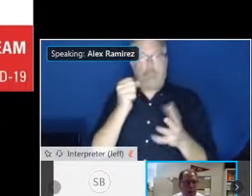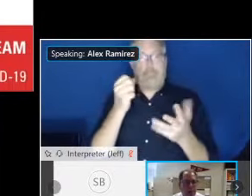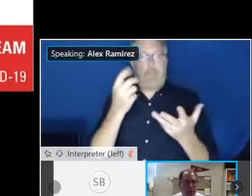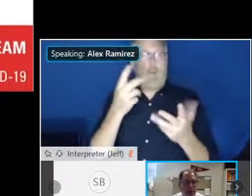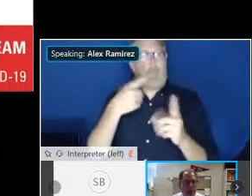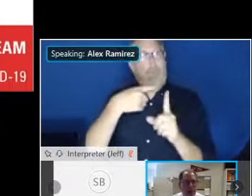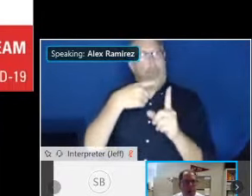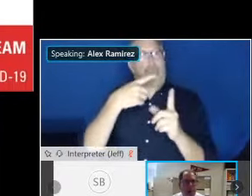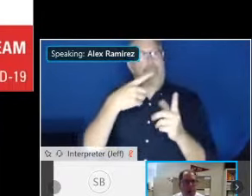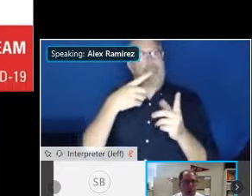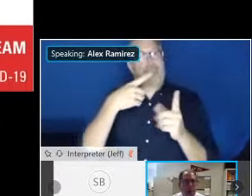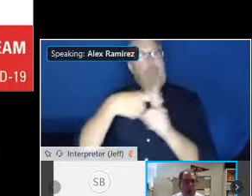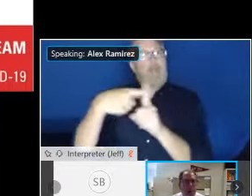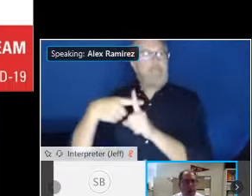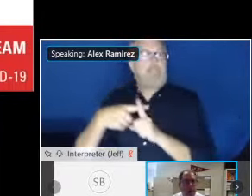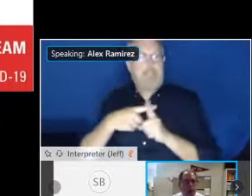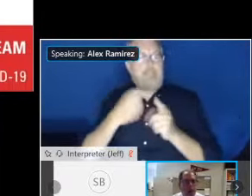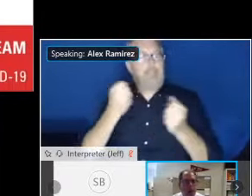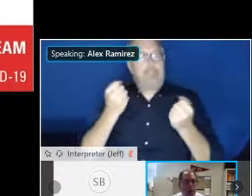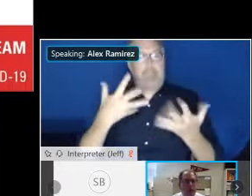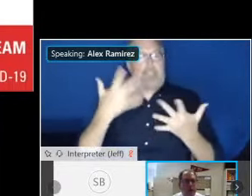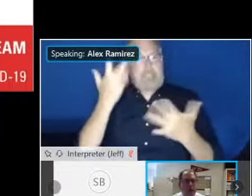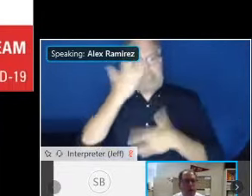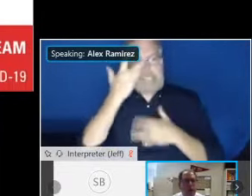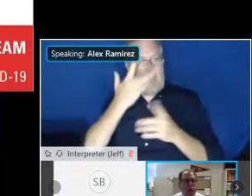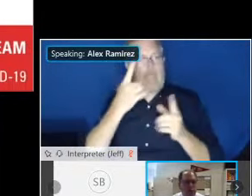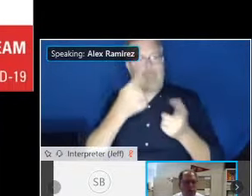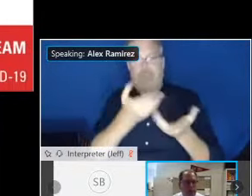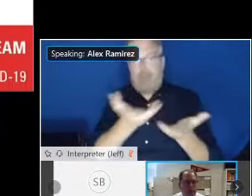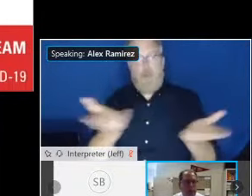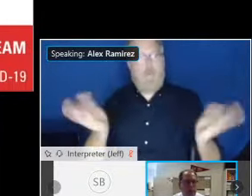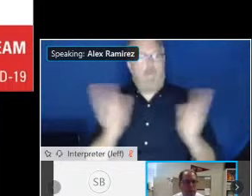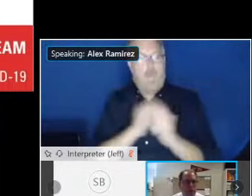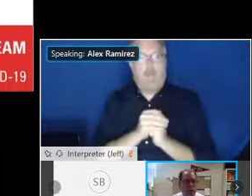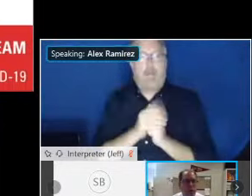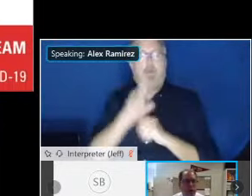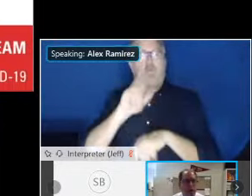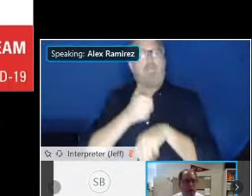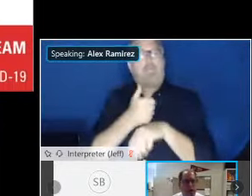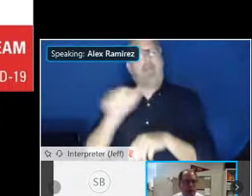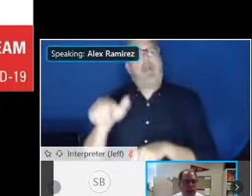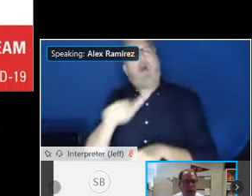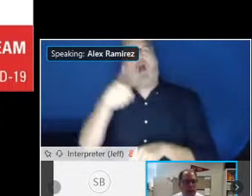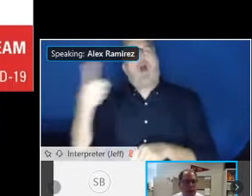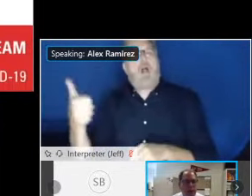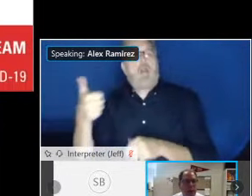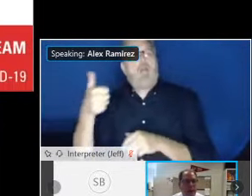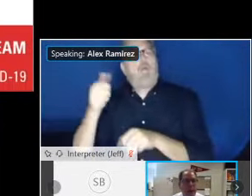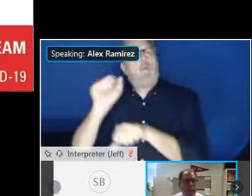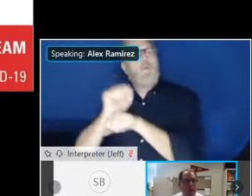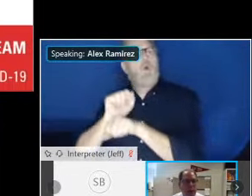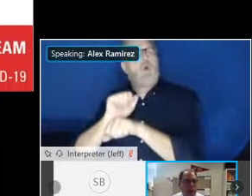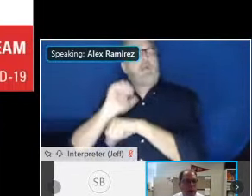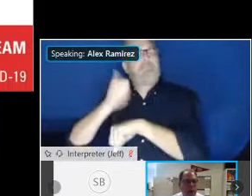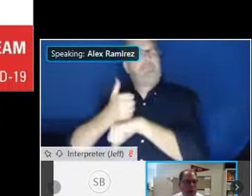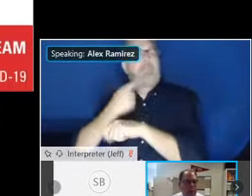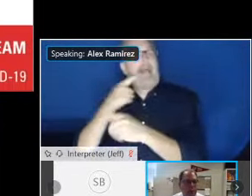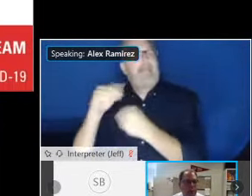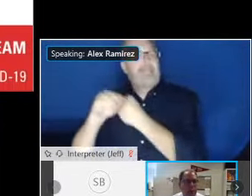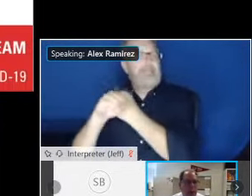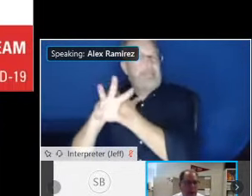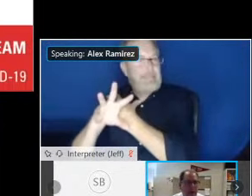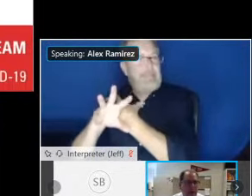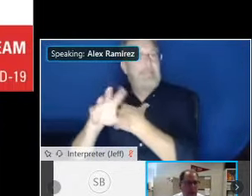positives in the populations, we created those alternative work arrangements for those who are at high risk. And then we